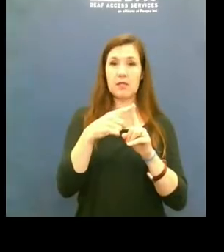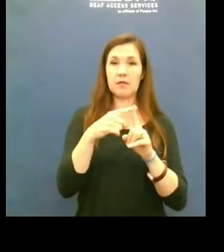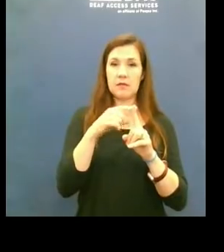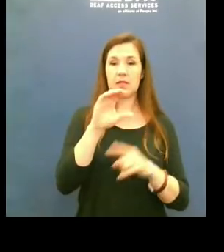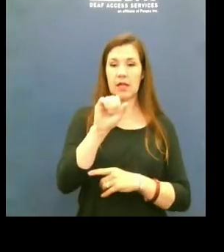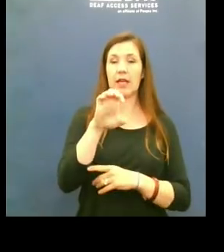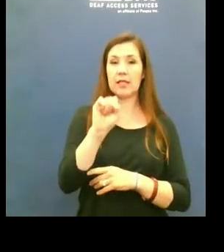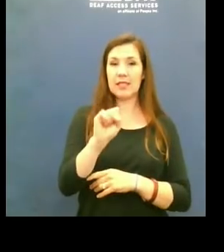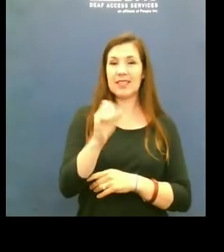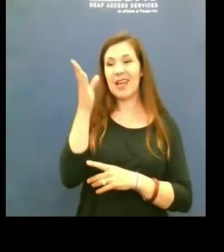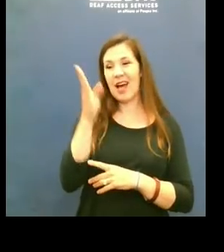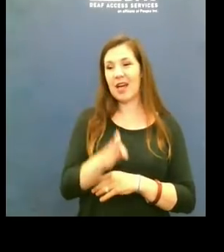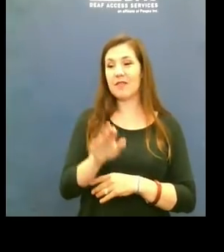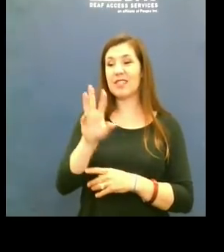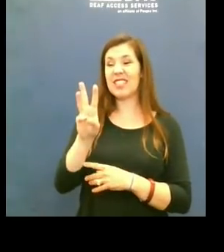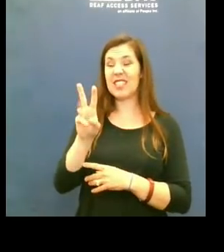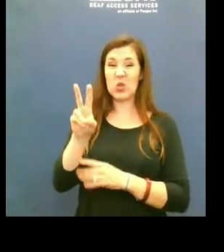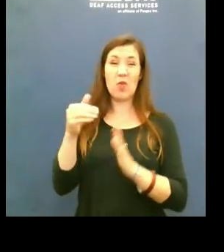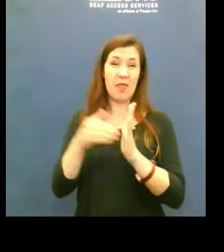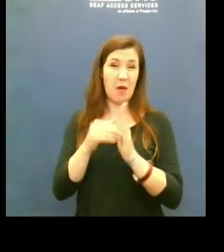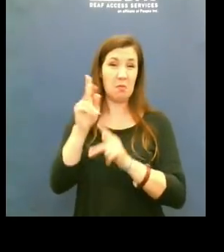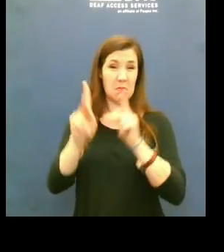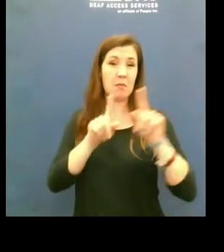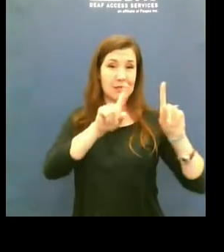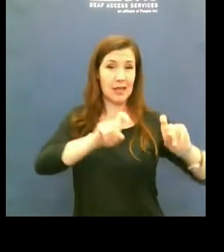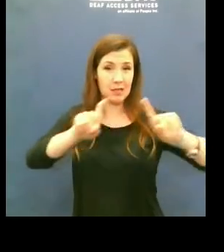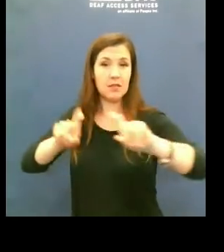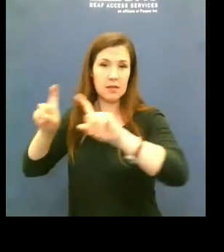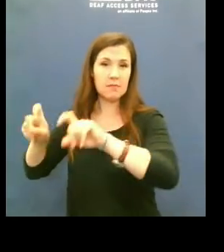of 62,000 plus that were tested.